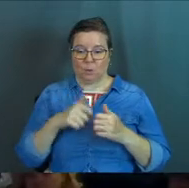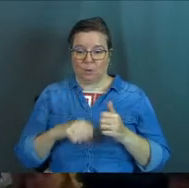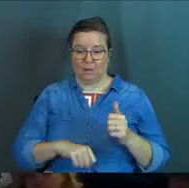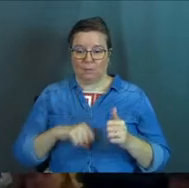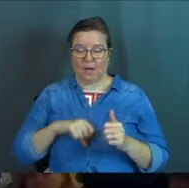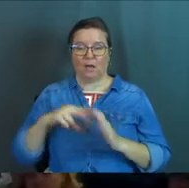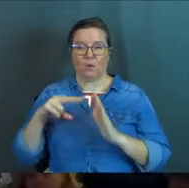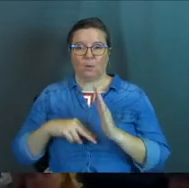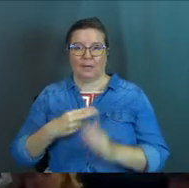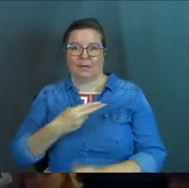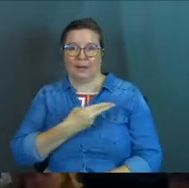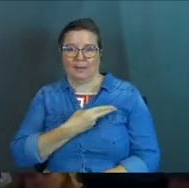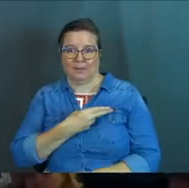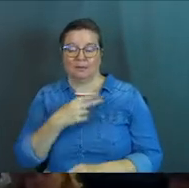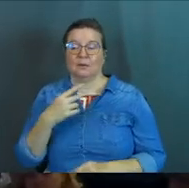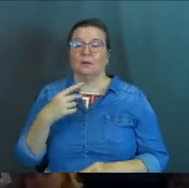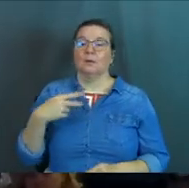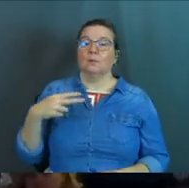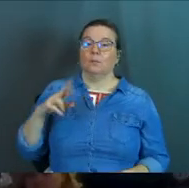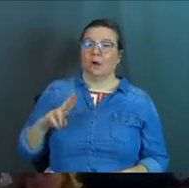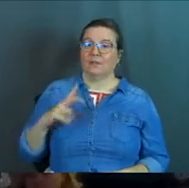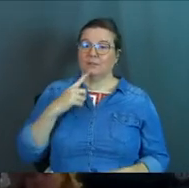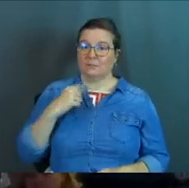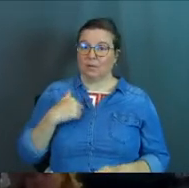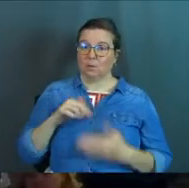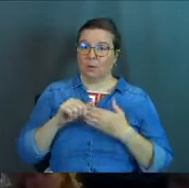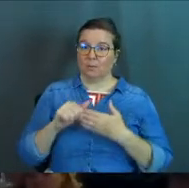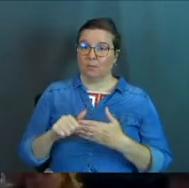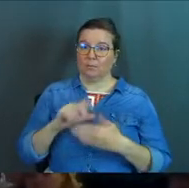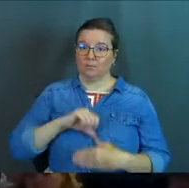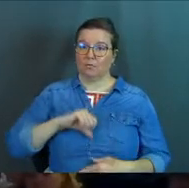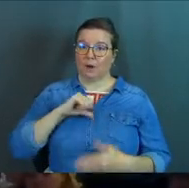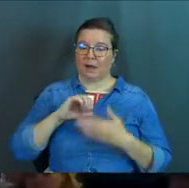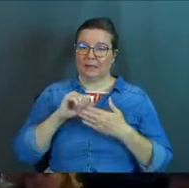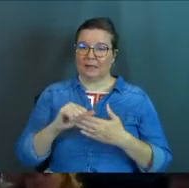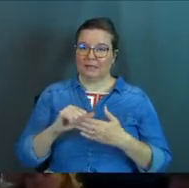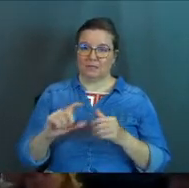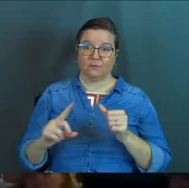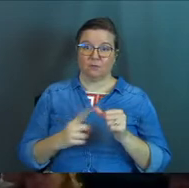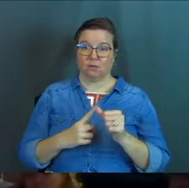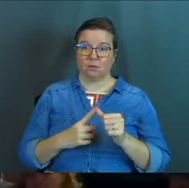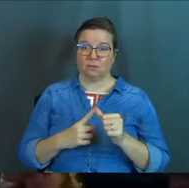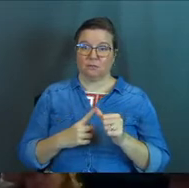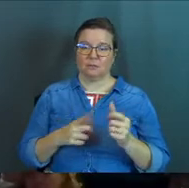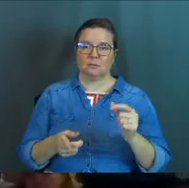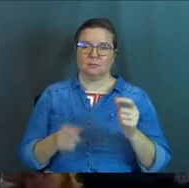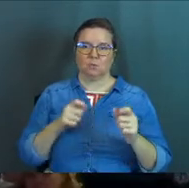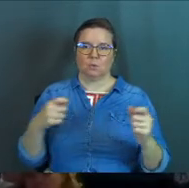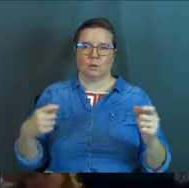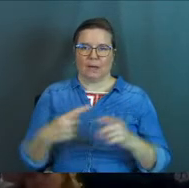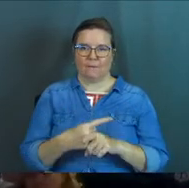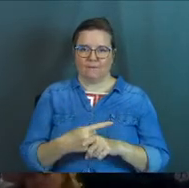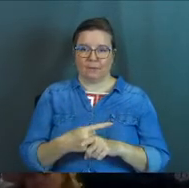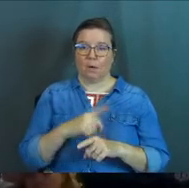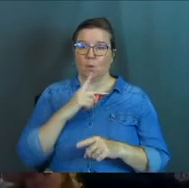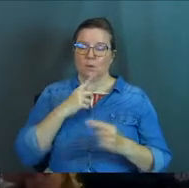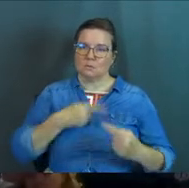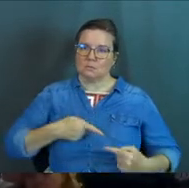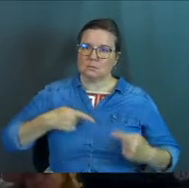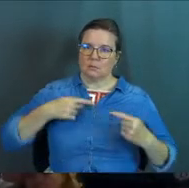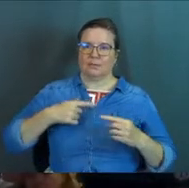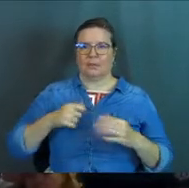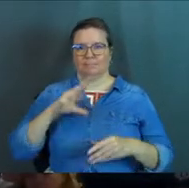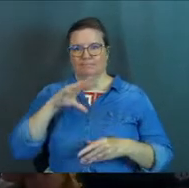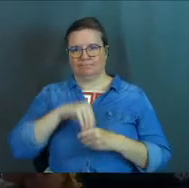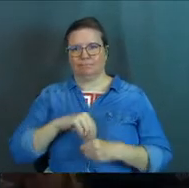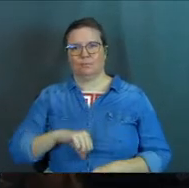Haman. Proverbs tells us what pride leads to. It leads to, number one, conflict. Proverbs 13:10, where there is strife, there is